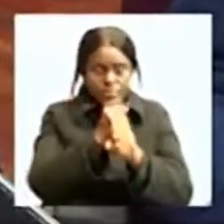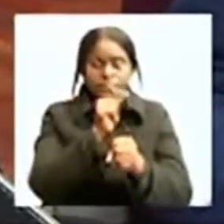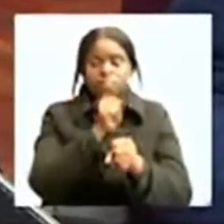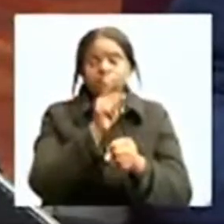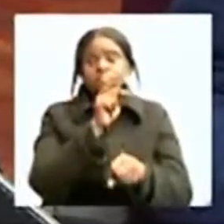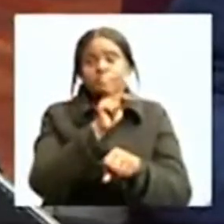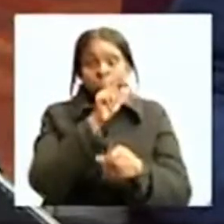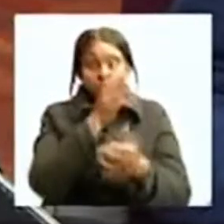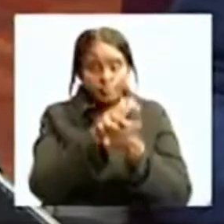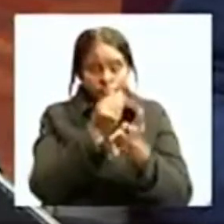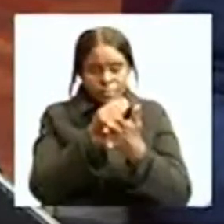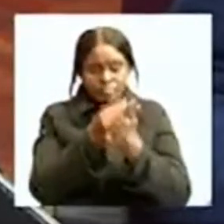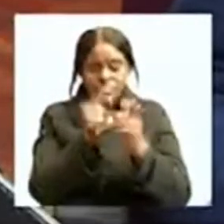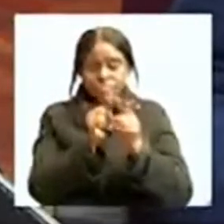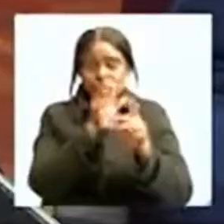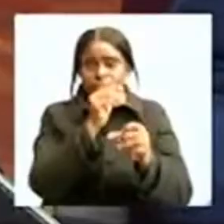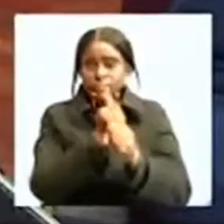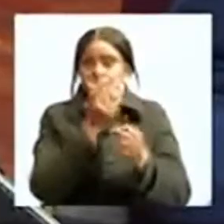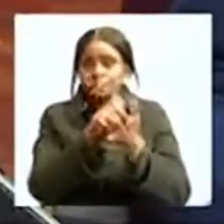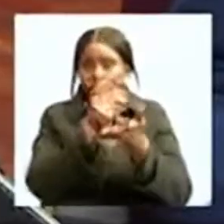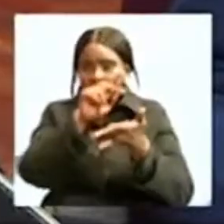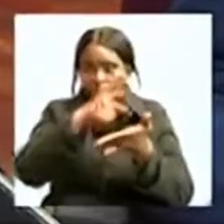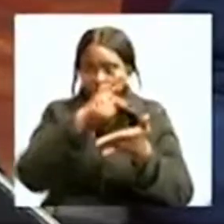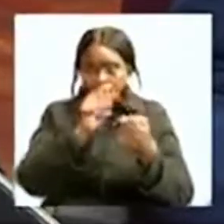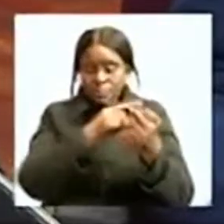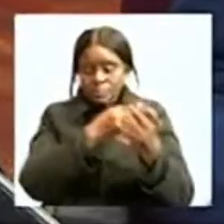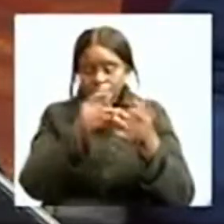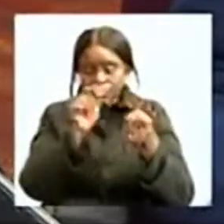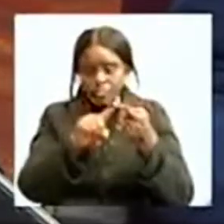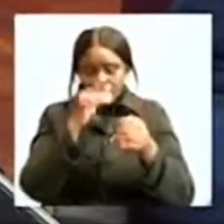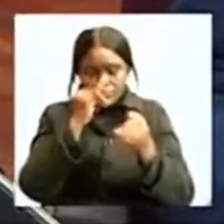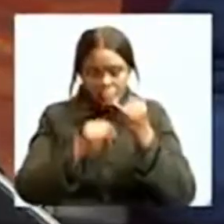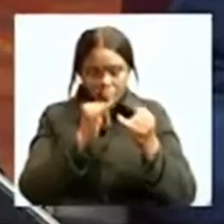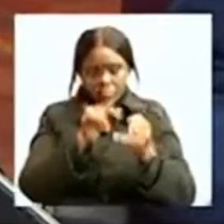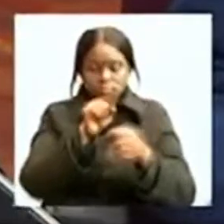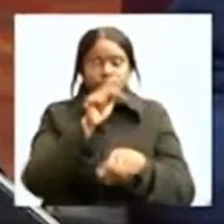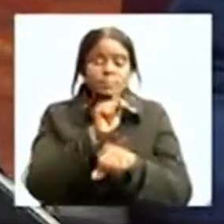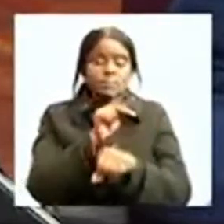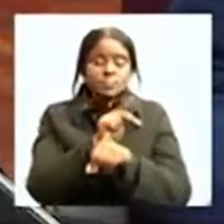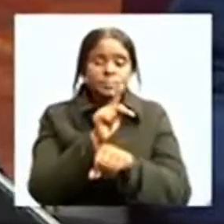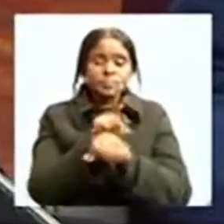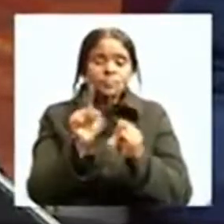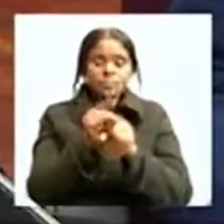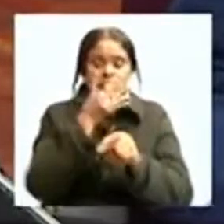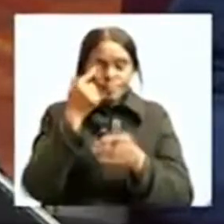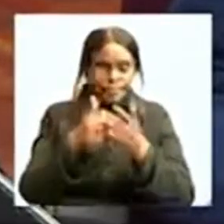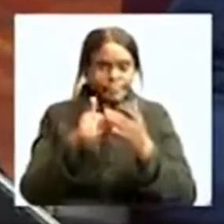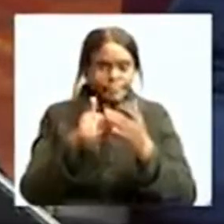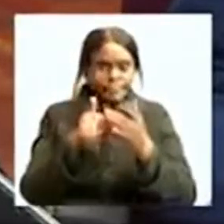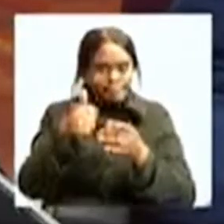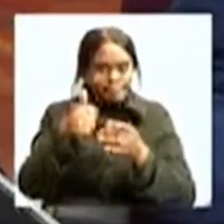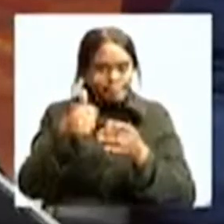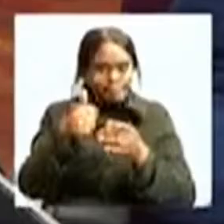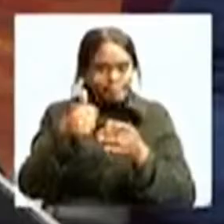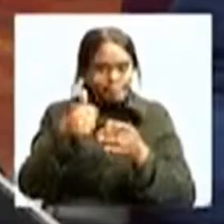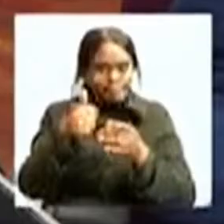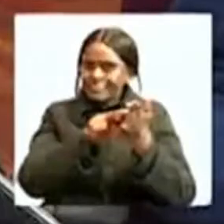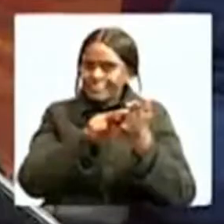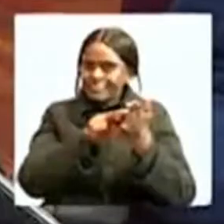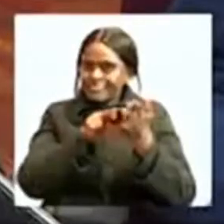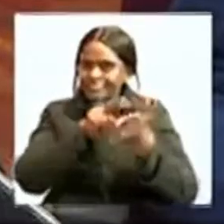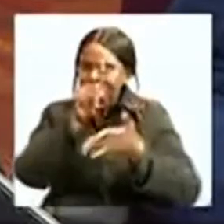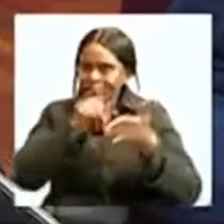contracts and received advance payments but failed to complete the projects should be subject to